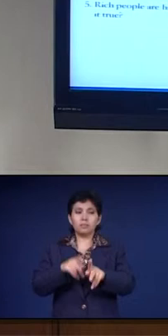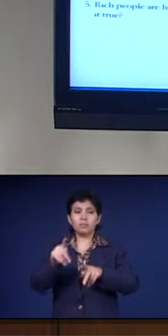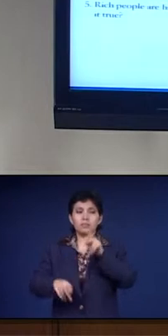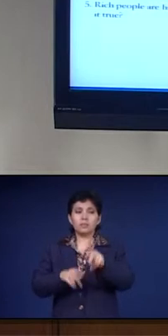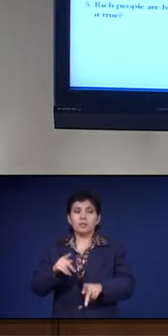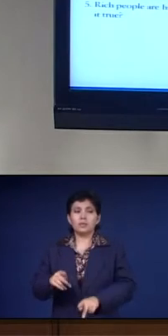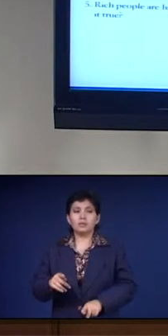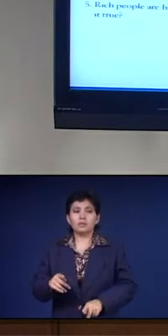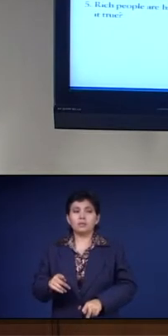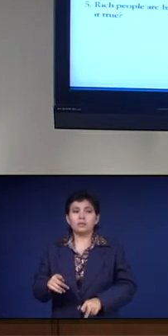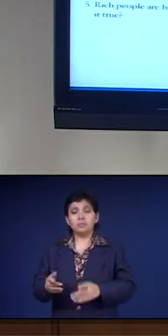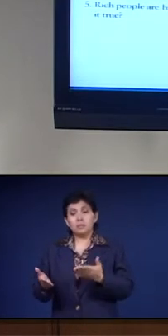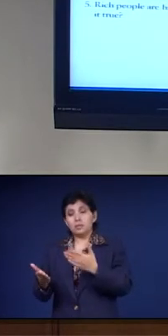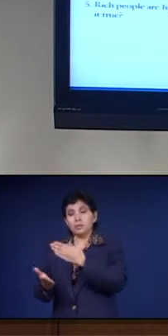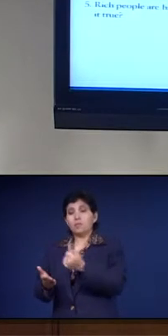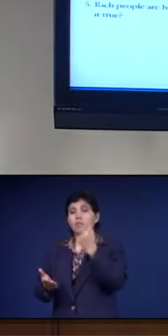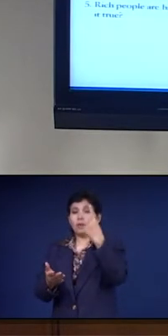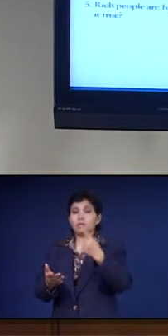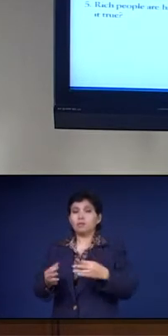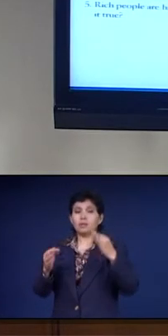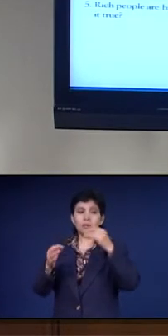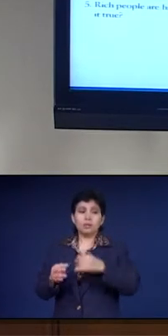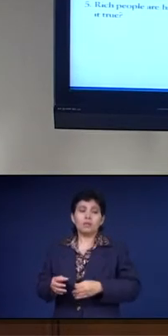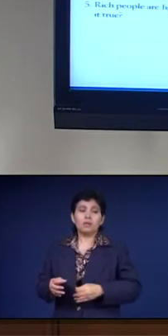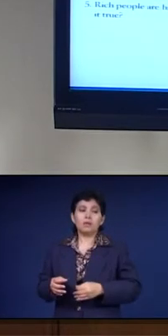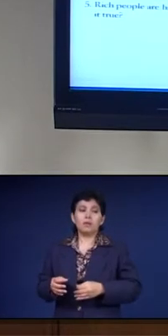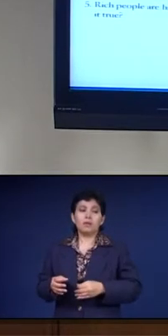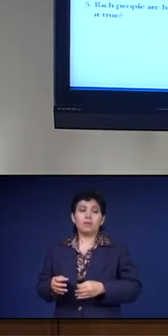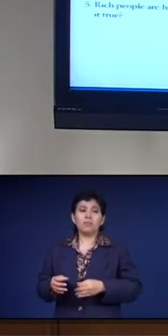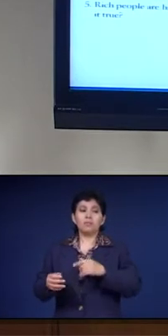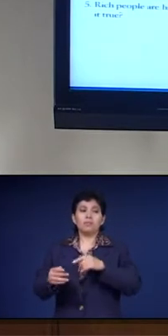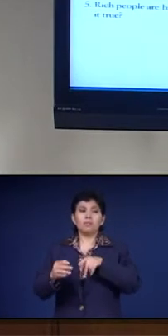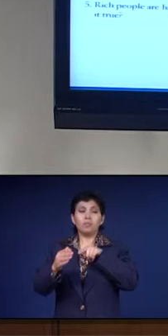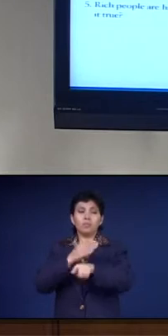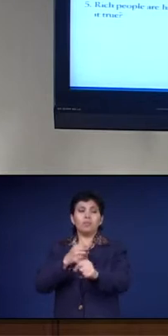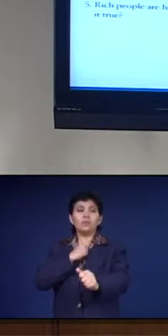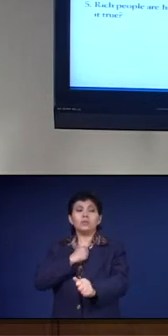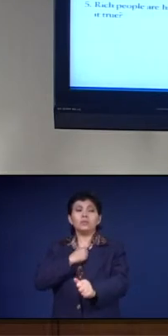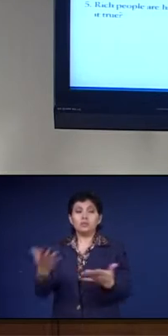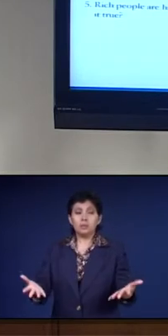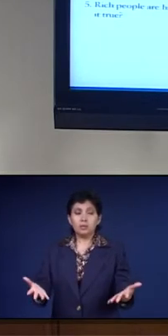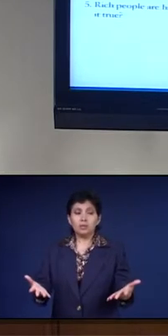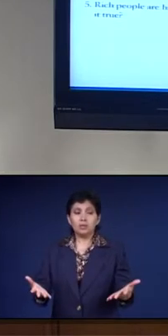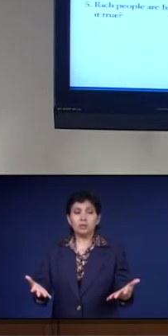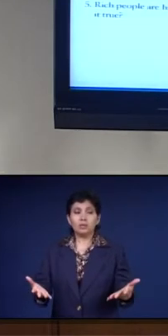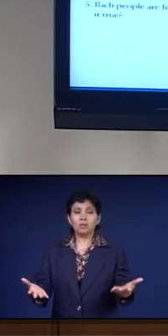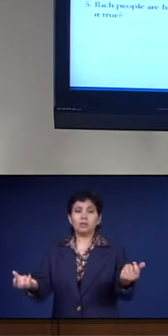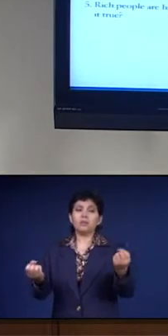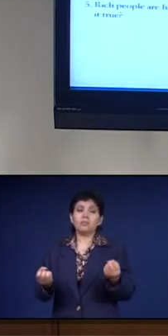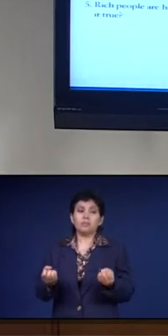fact, one of the saddest people in the world. They are one of the most lonely people in the world that